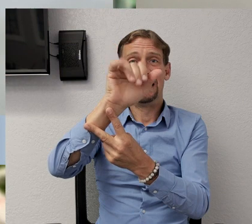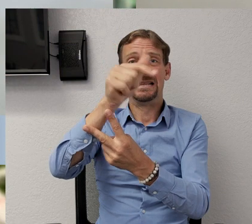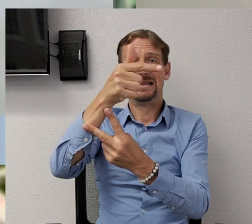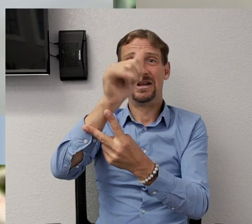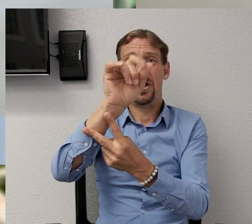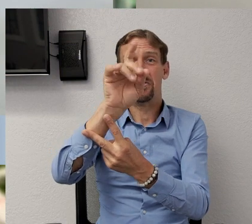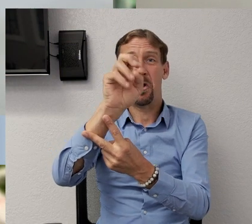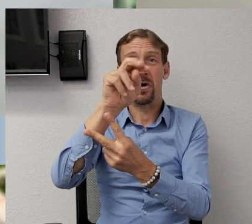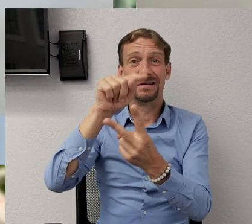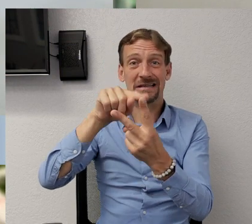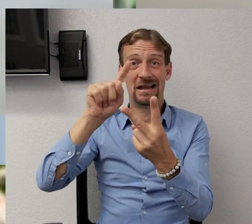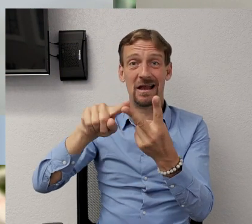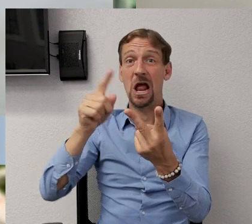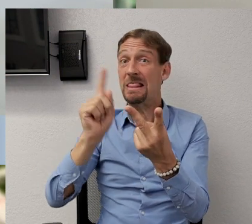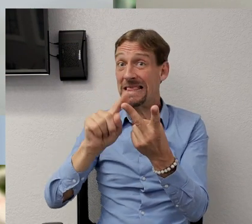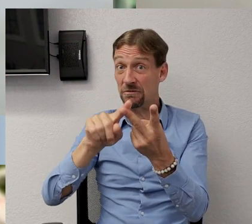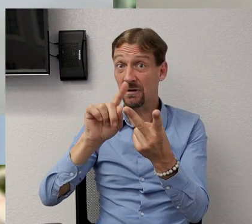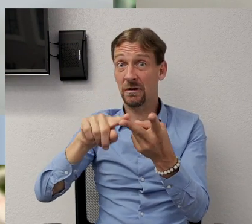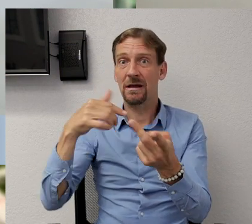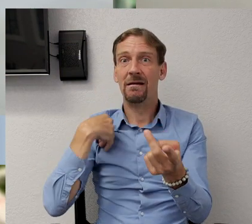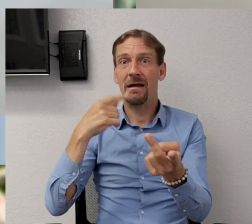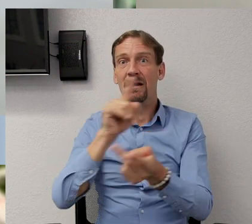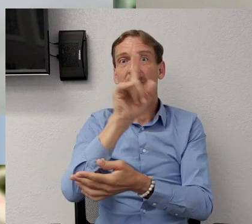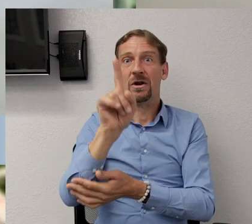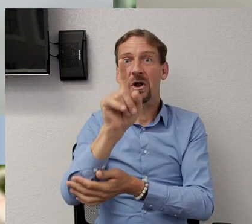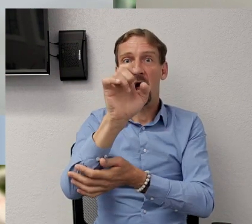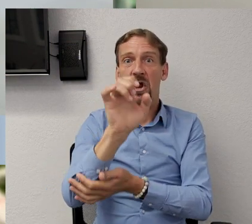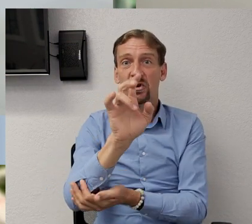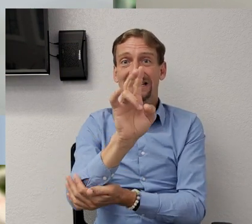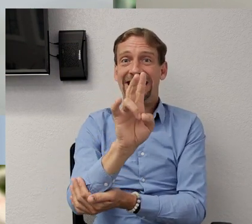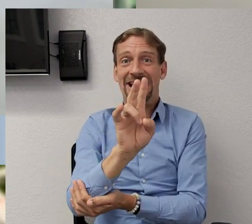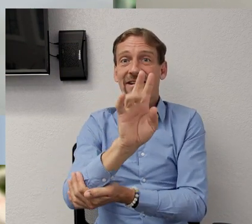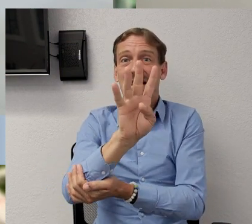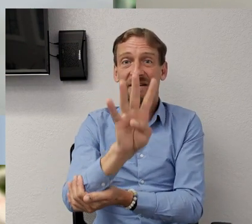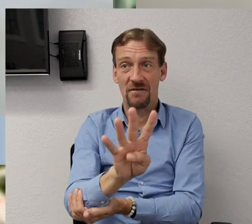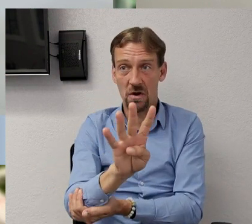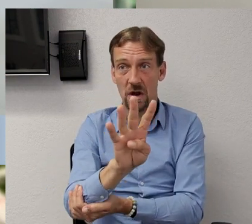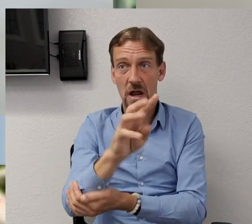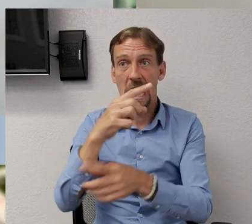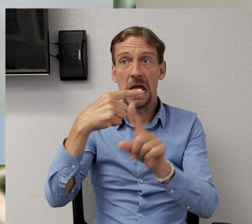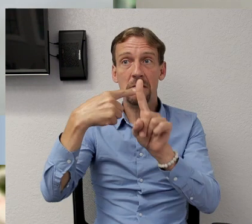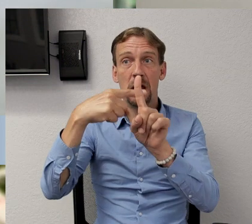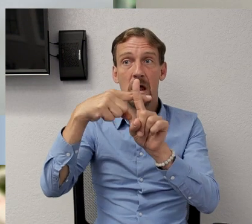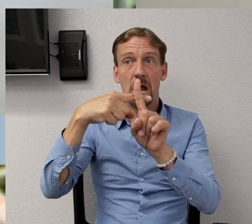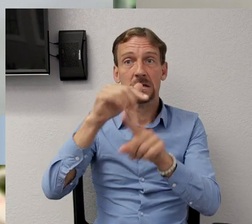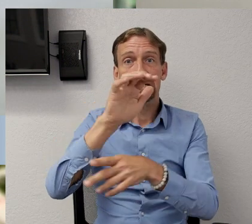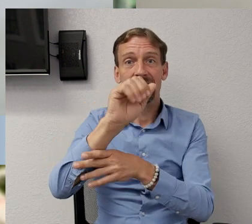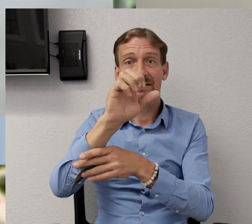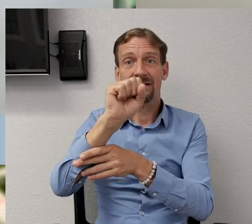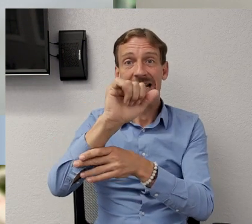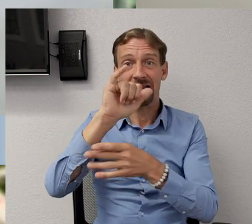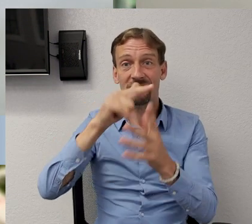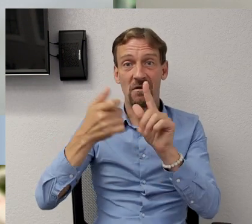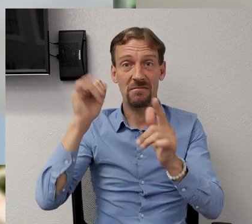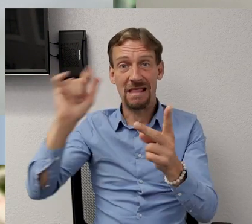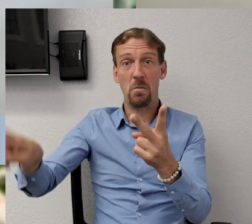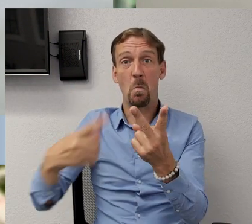Redwood Springs alone has accounted for 174 positive cases out of,